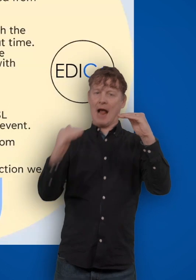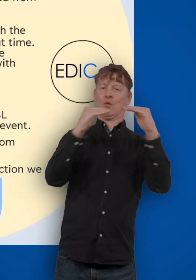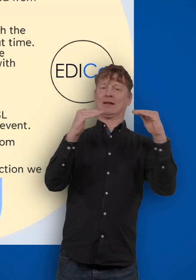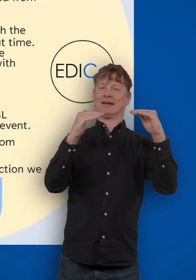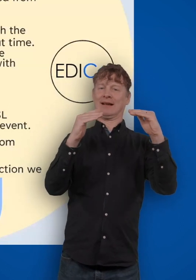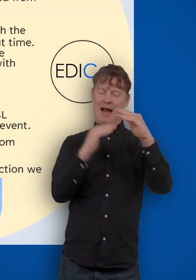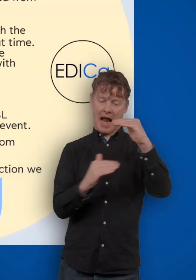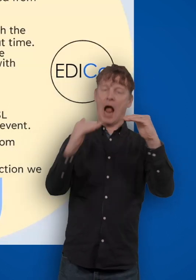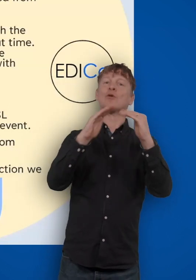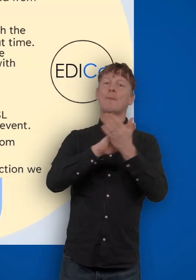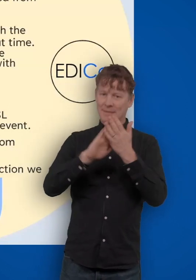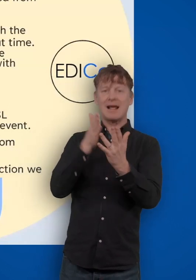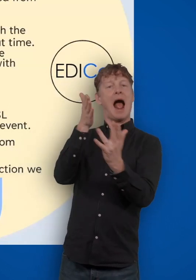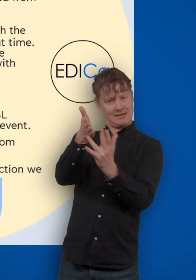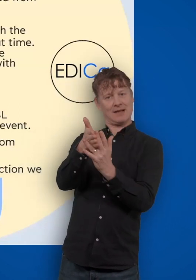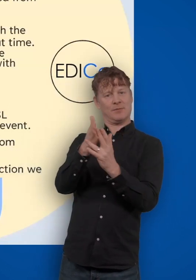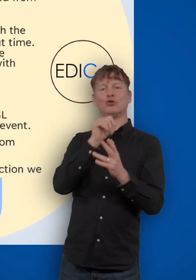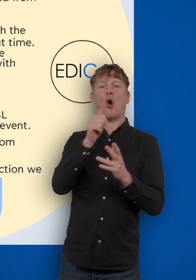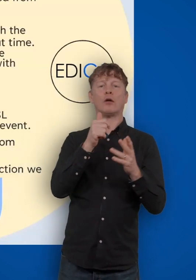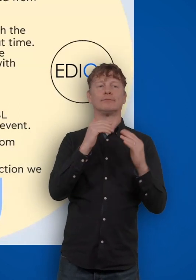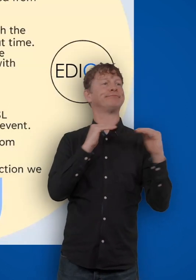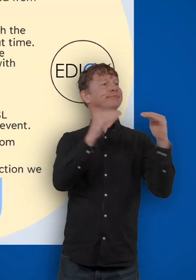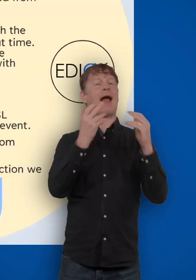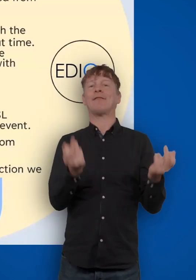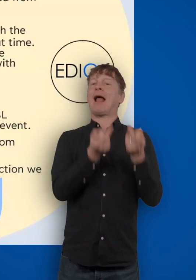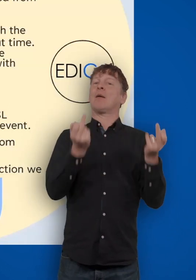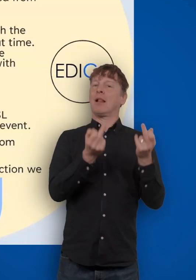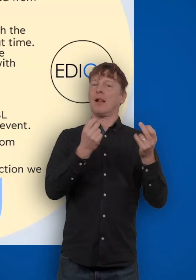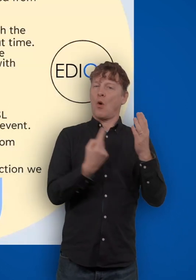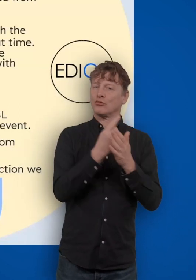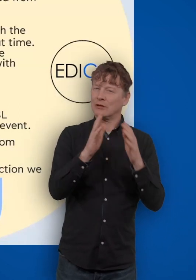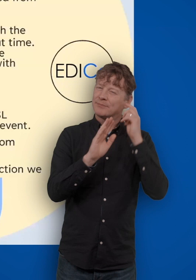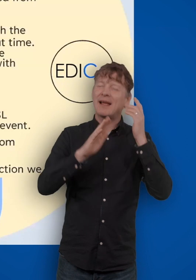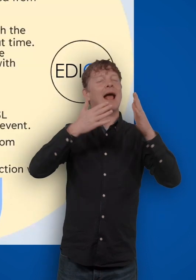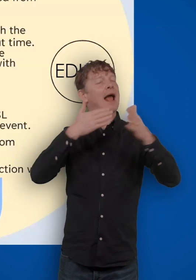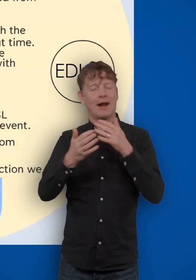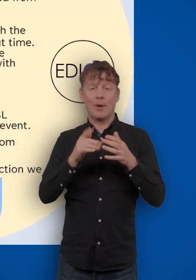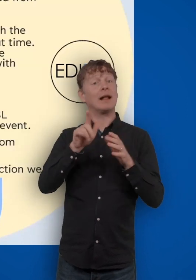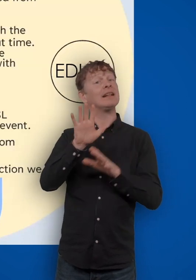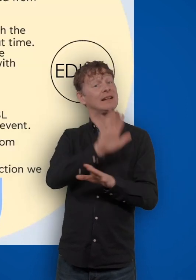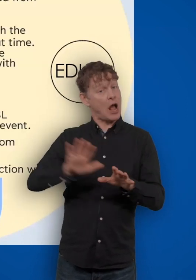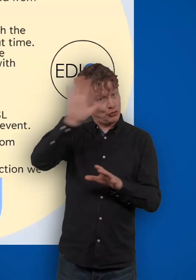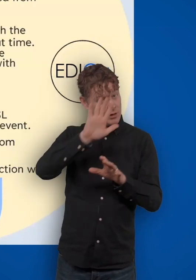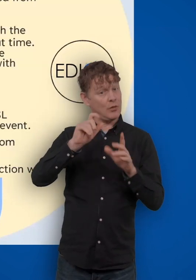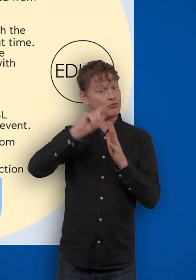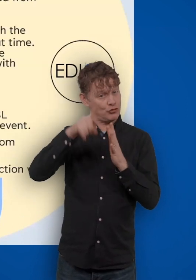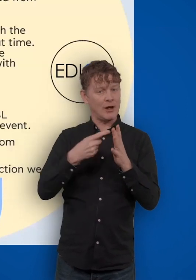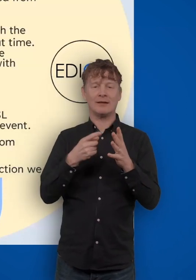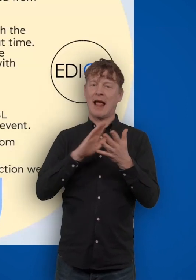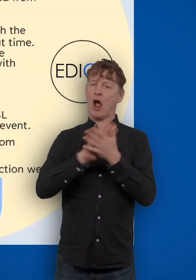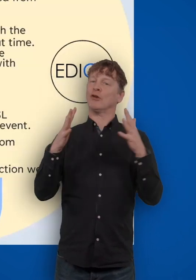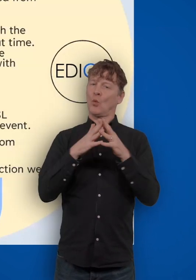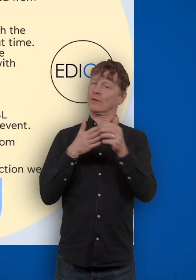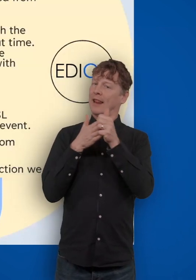accessibility rather than just the availability of opportunities. In any case, the EDI caucus, or EDICa, is a national project which is being led out of Harriet